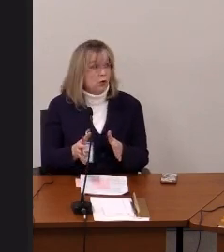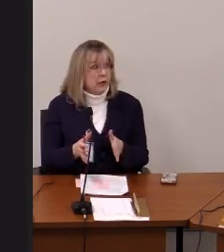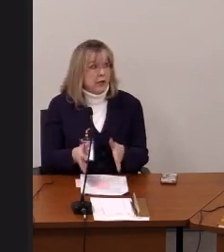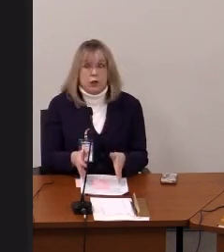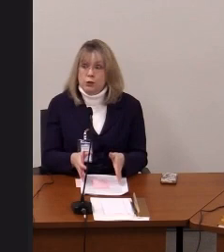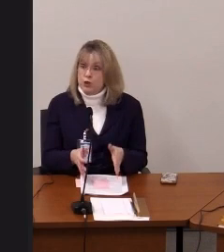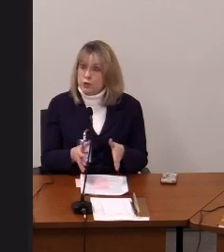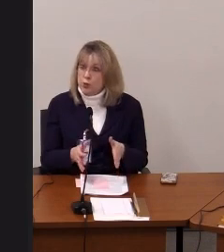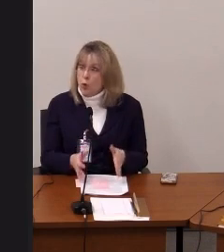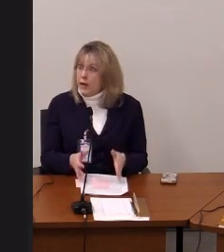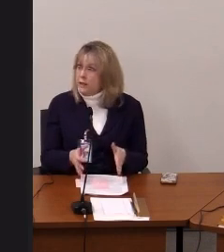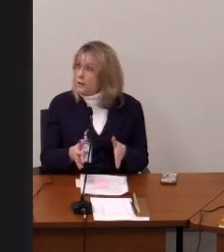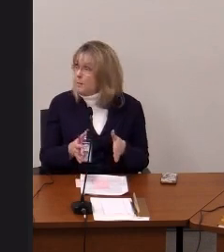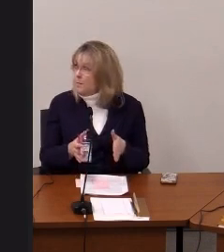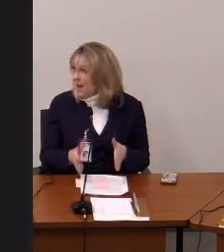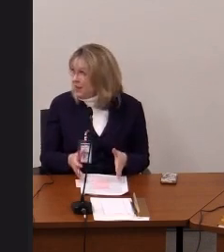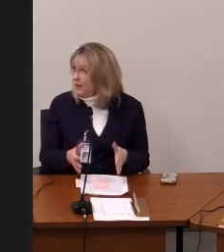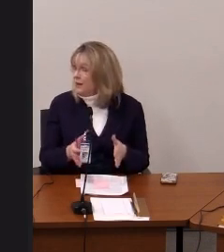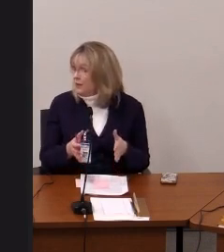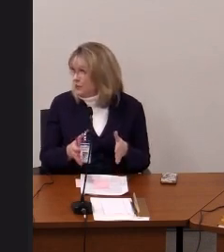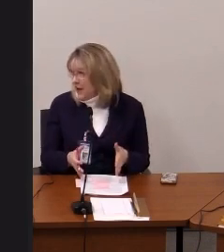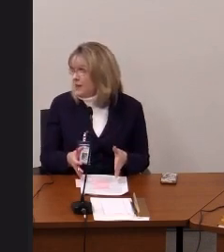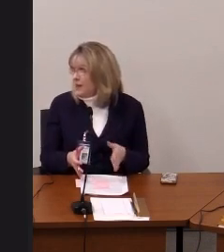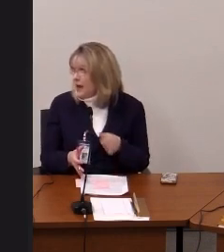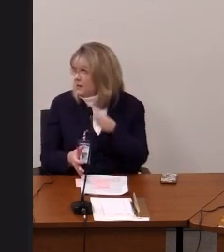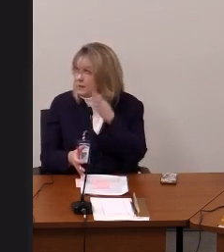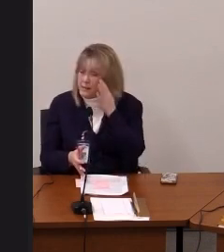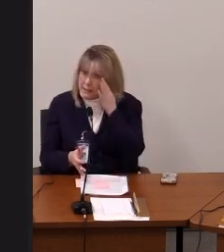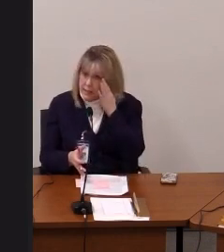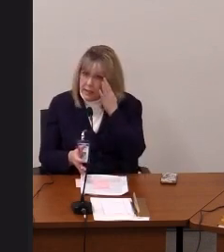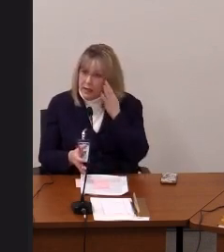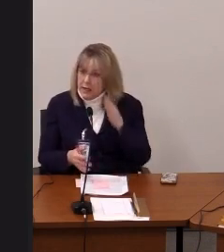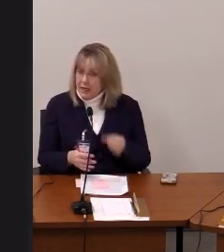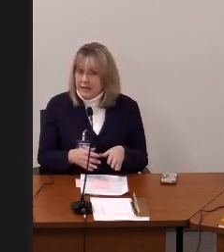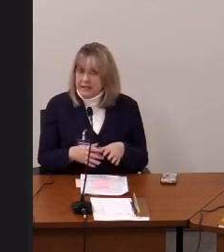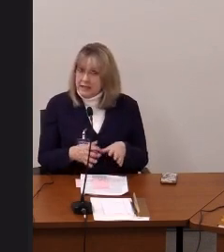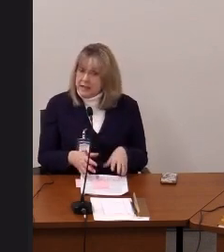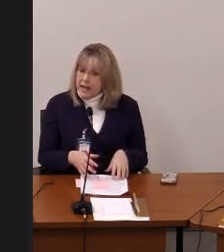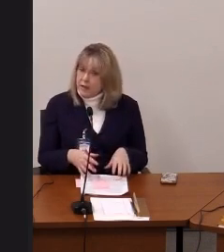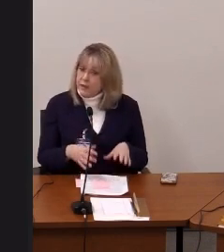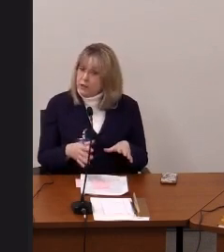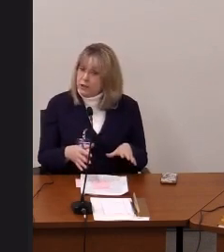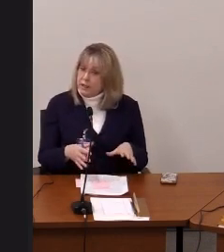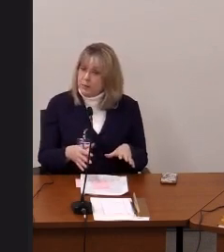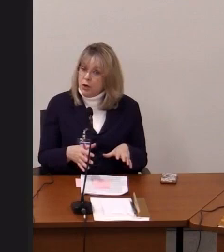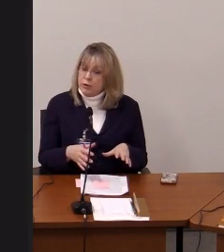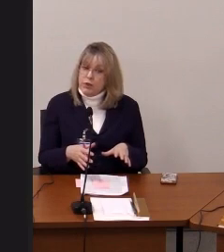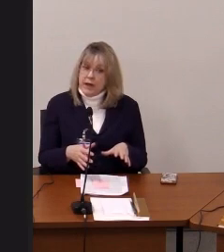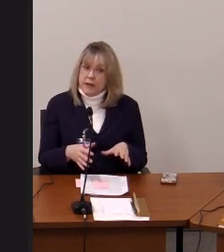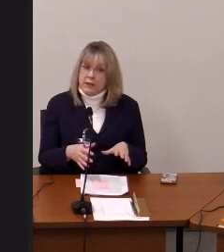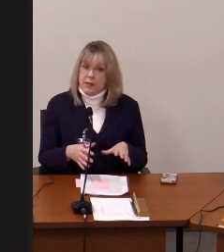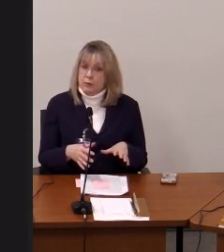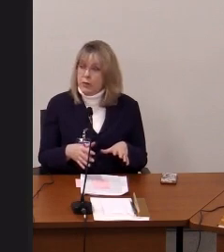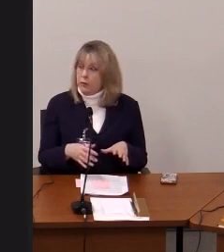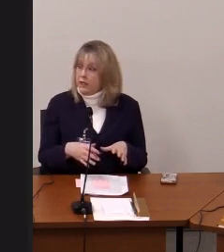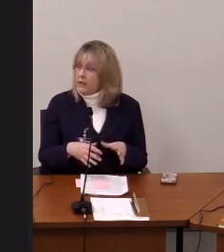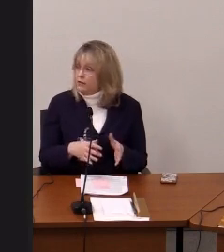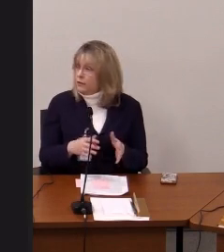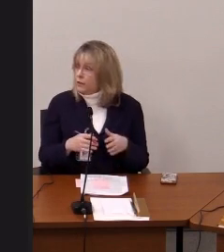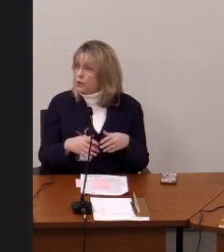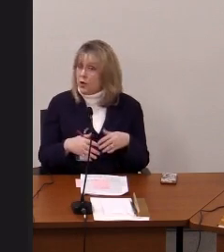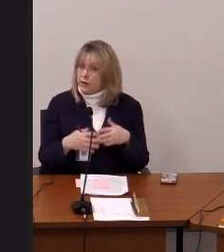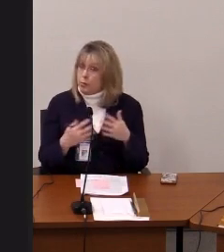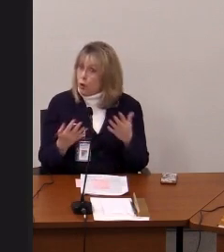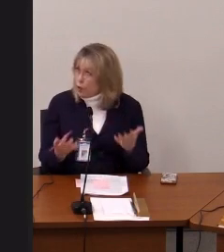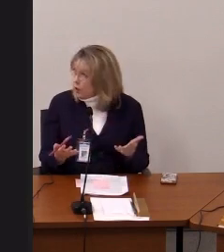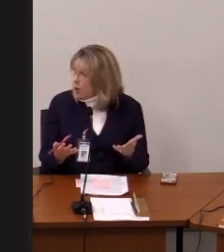or include just one method of data analysis. Instead, we took the approach that we would